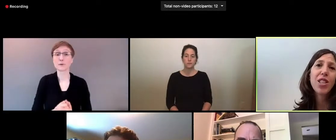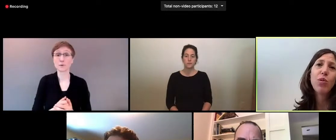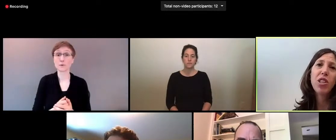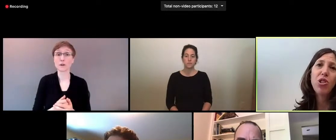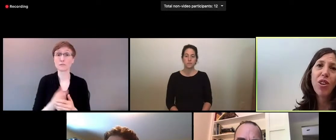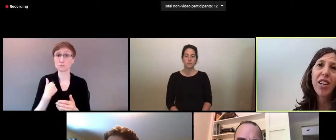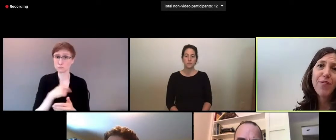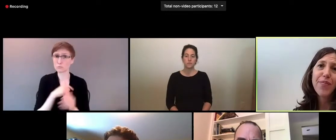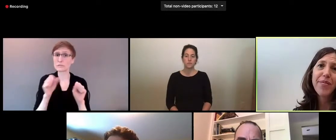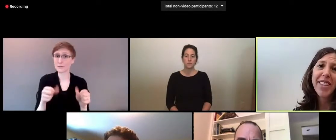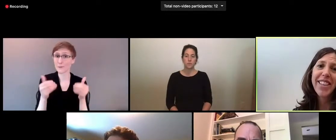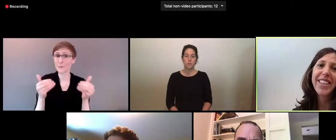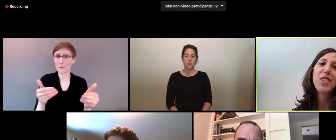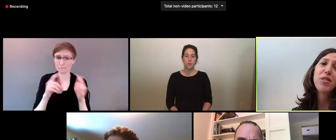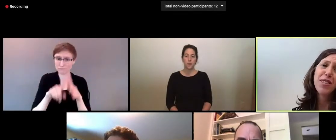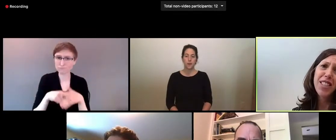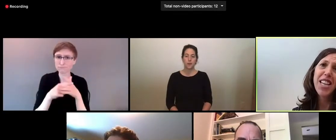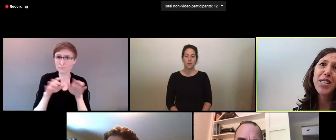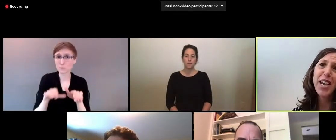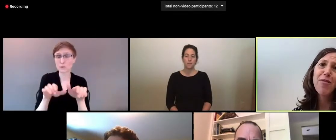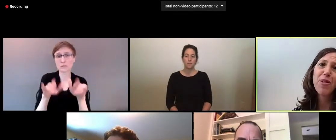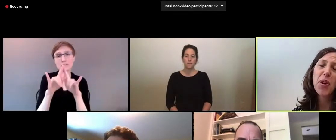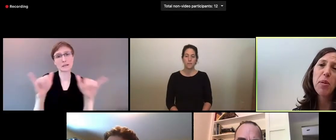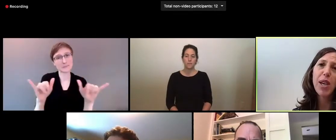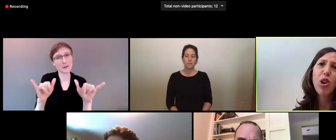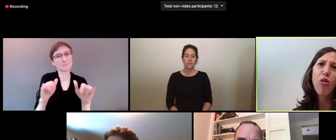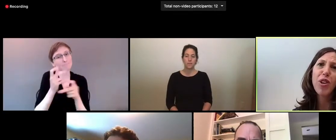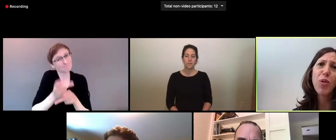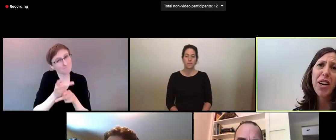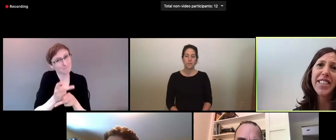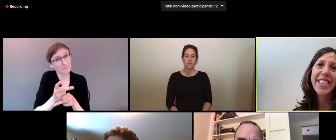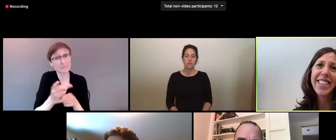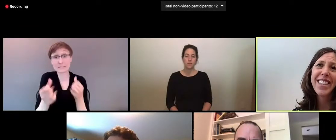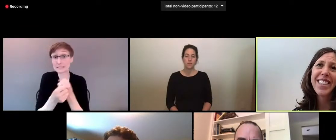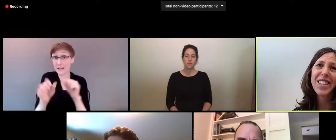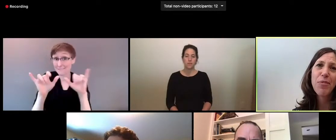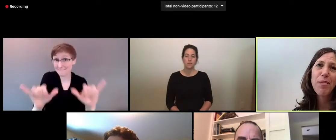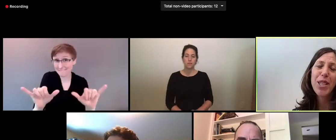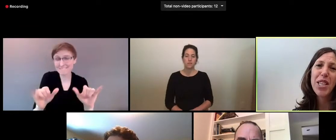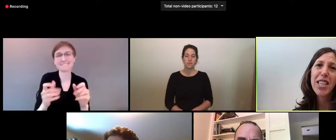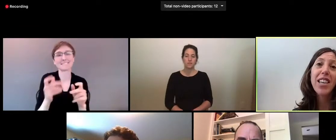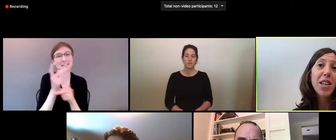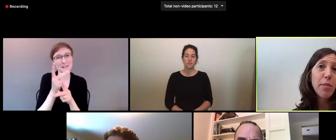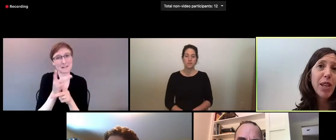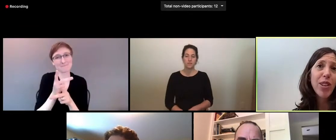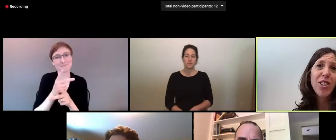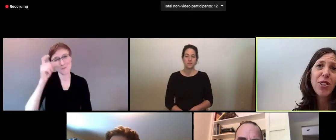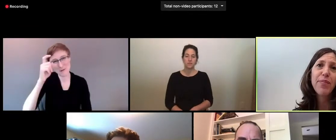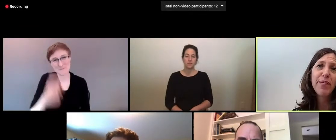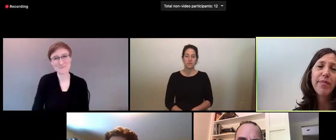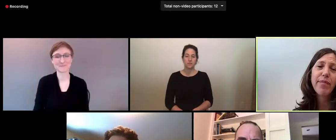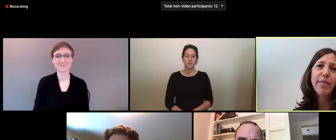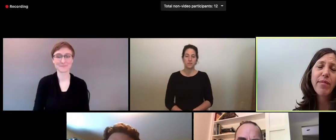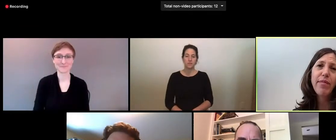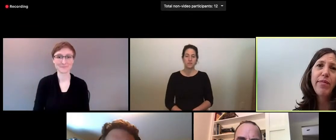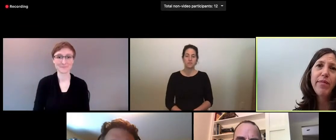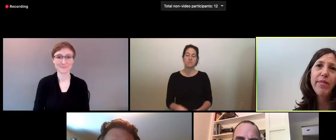more of the things we enjoy. Stay safe and be COVID wise. Merci et miigwech.